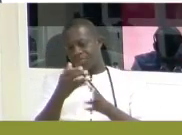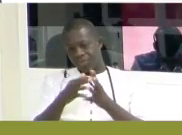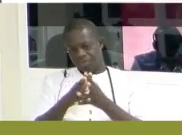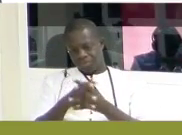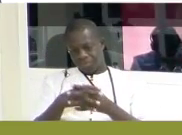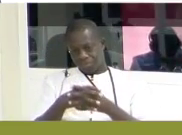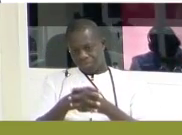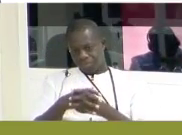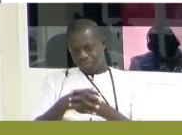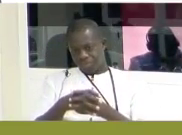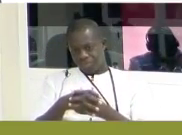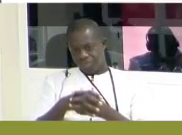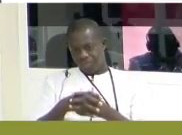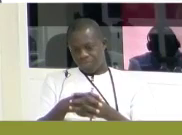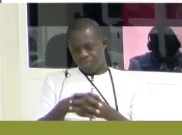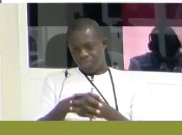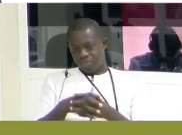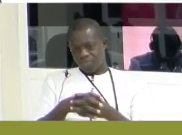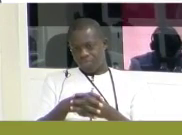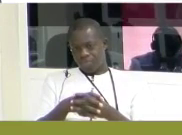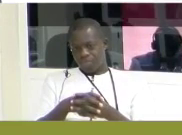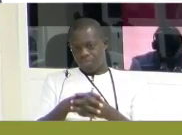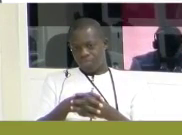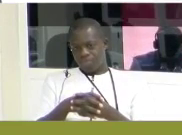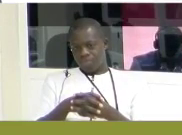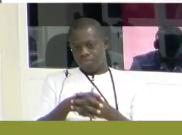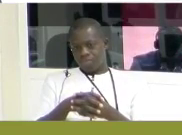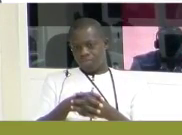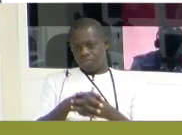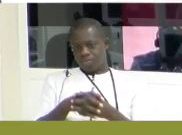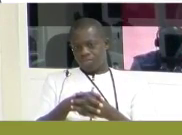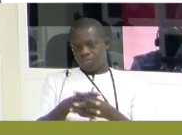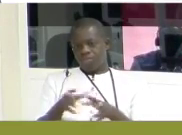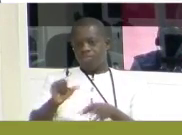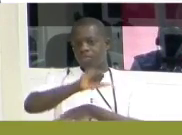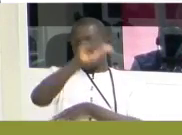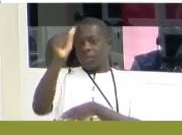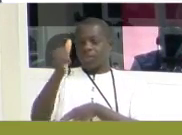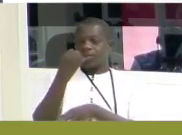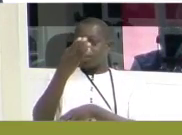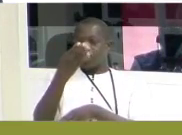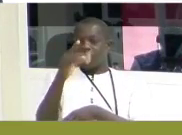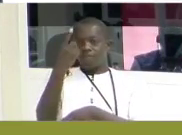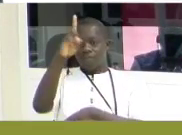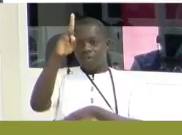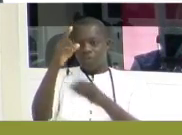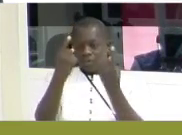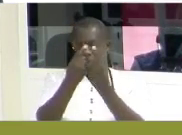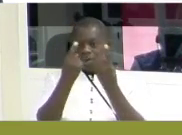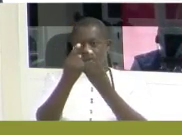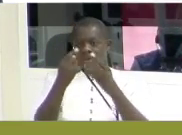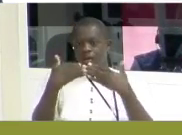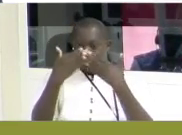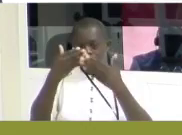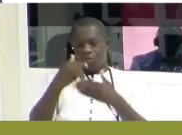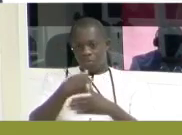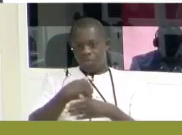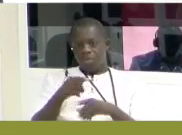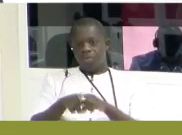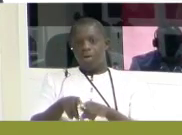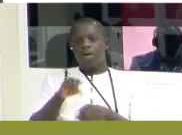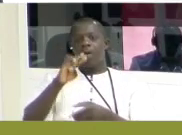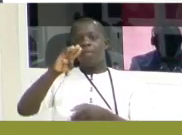So, and said, the first thing he asked me was, Malik, do you know the meaning of